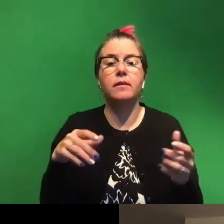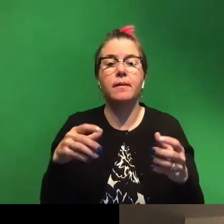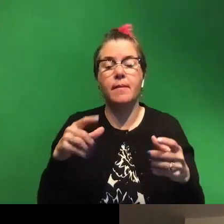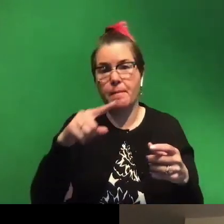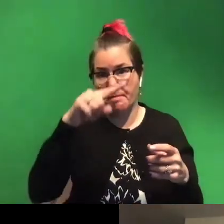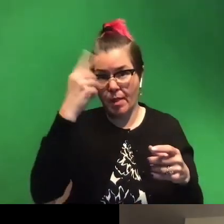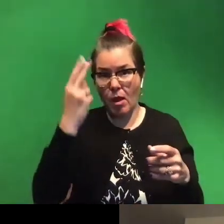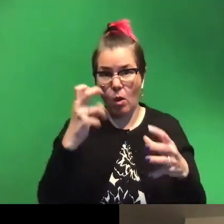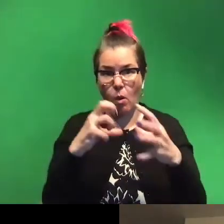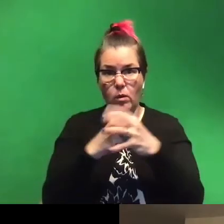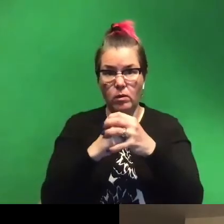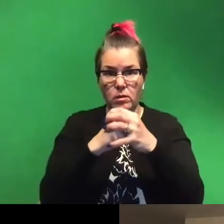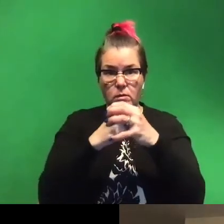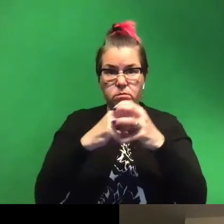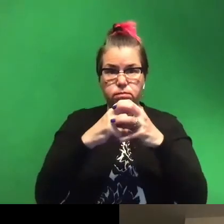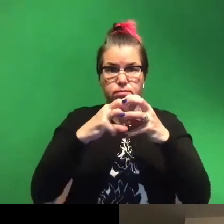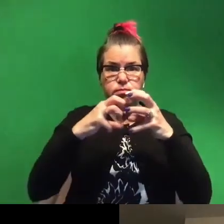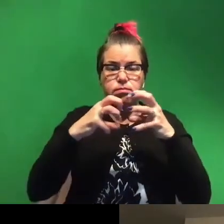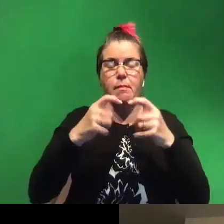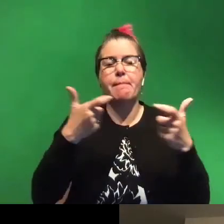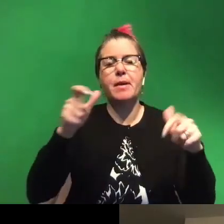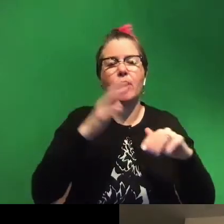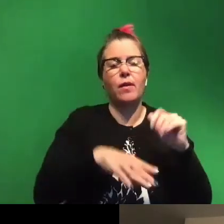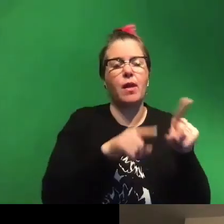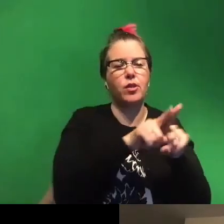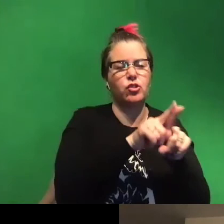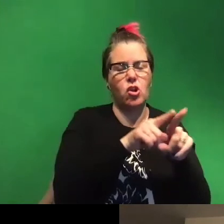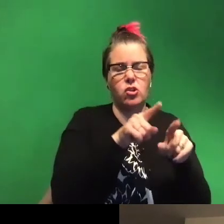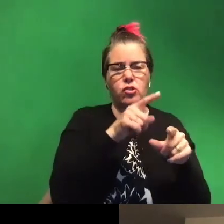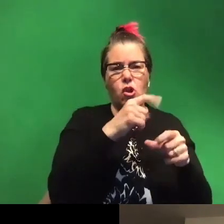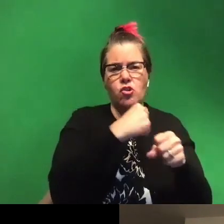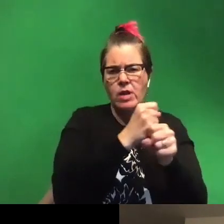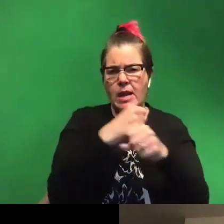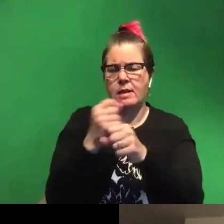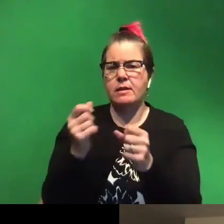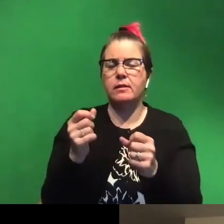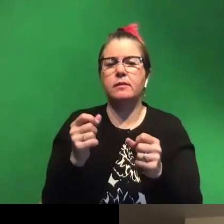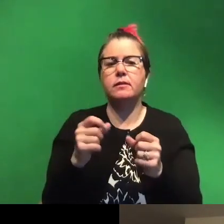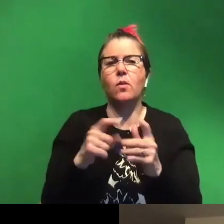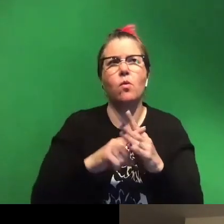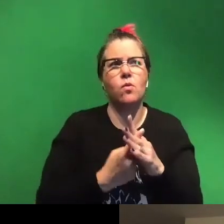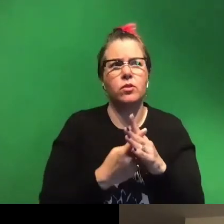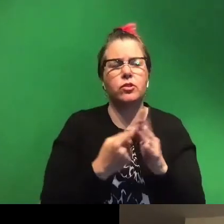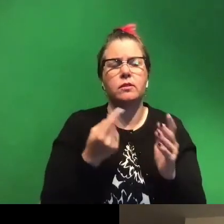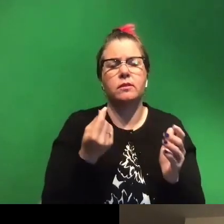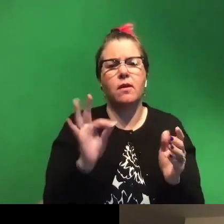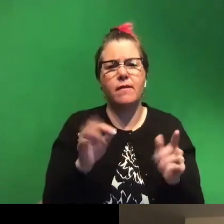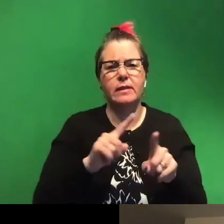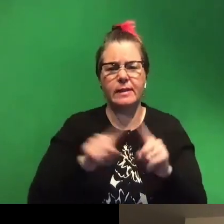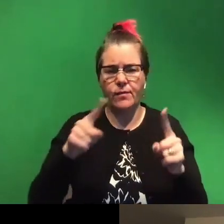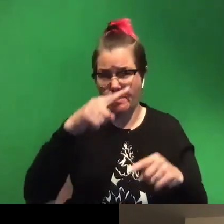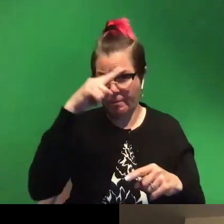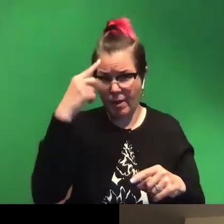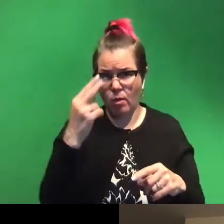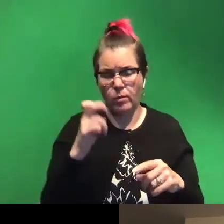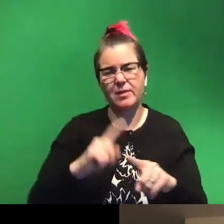is getting bigger faster than the stars are being created. So the origins of different black holes are also